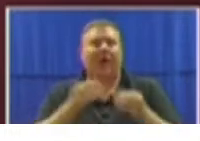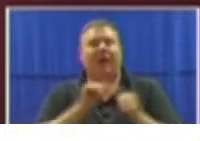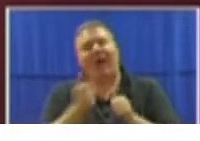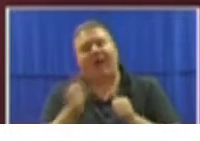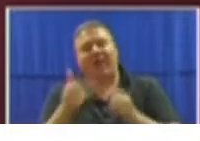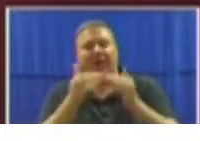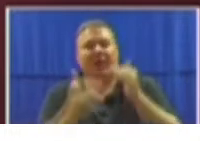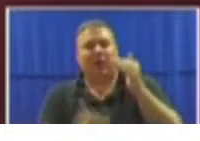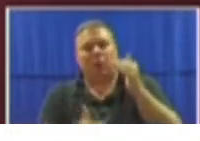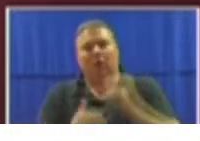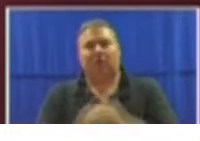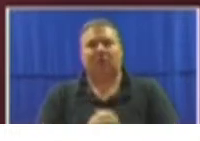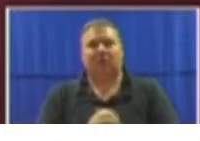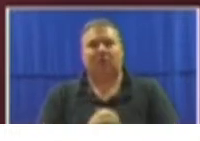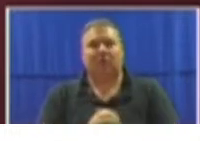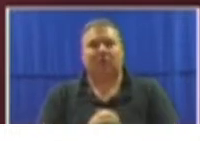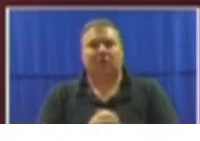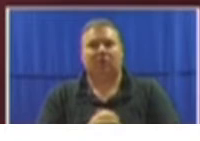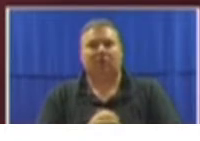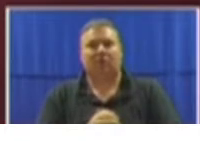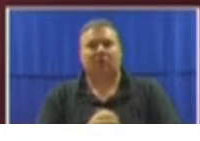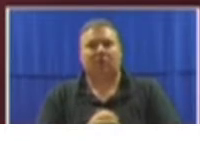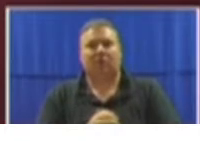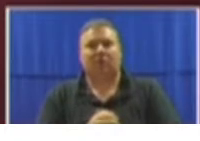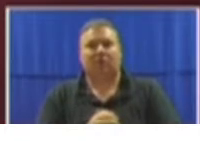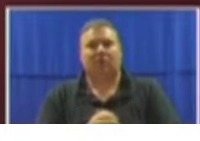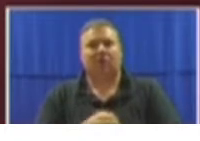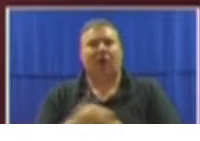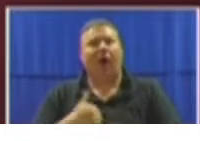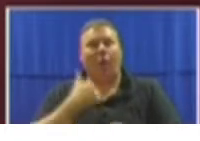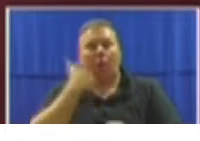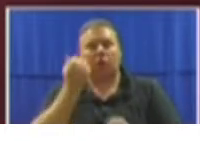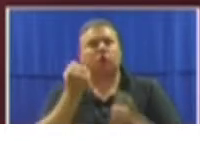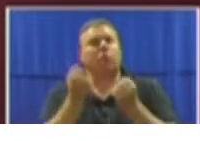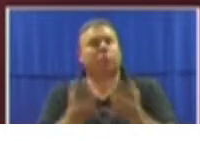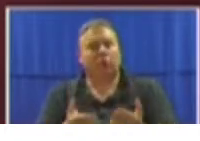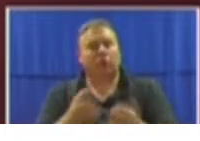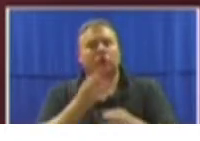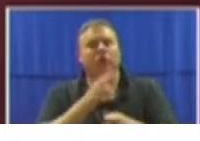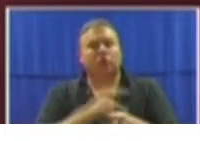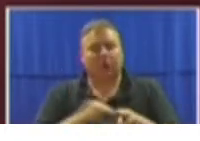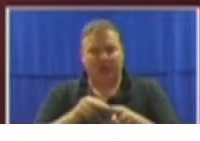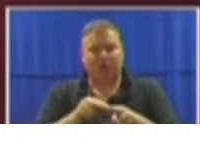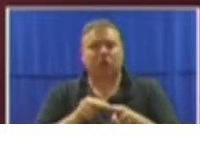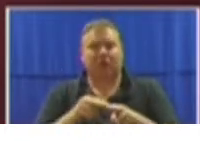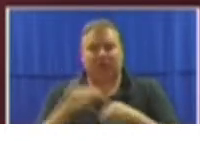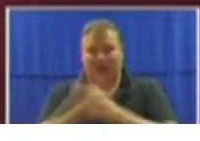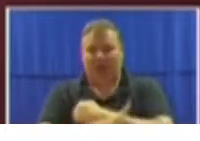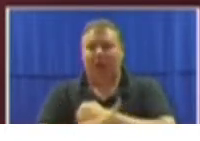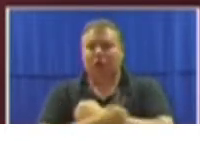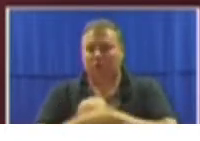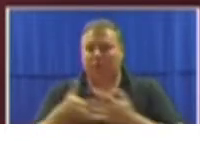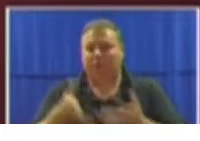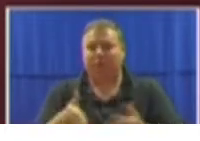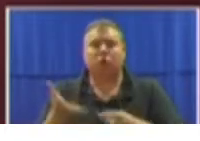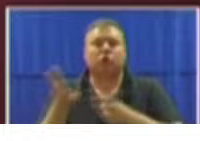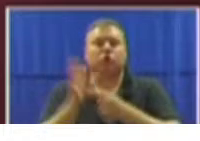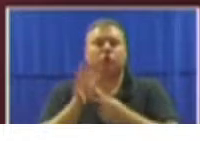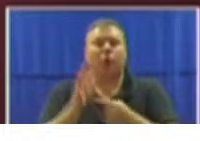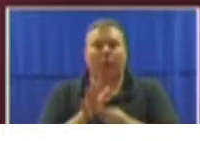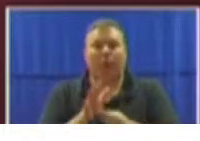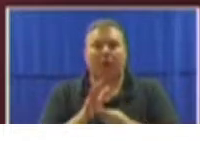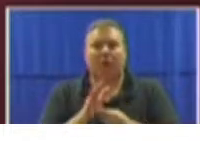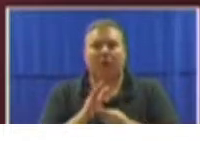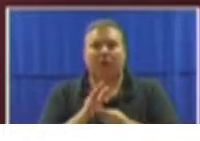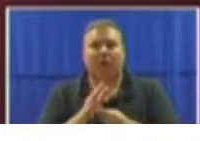put to our nation at large, as well as this august house, that these are the attempts of